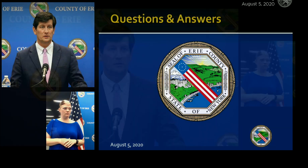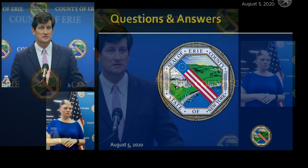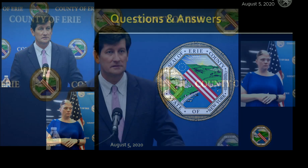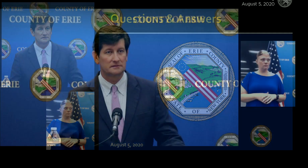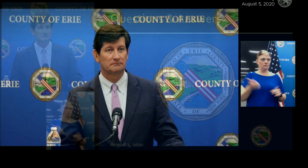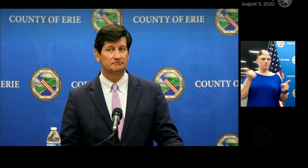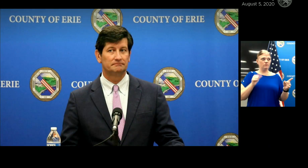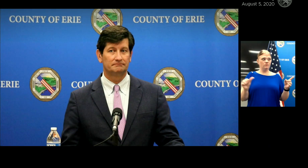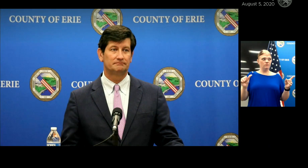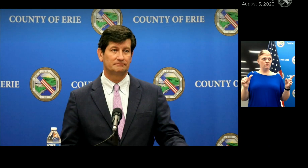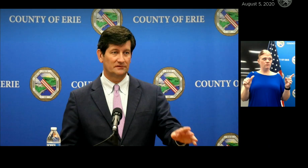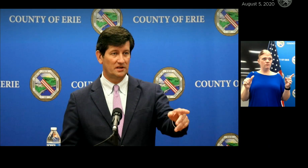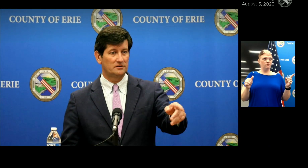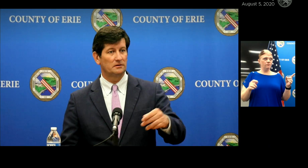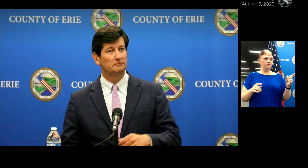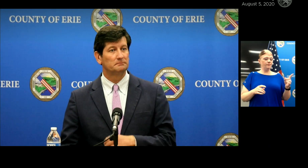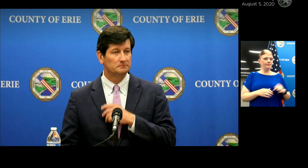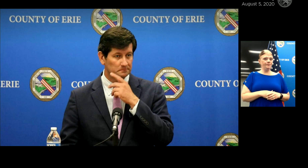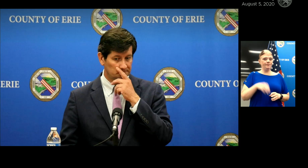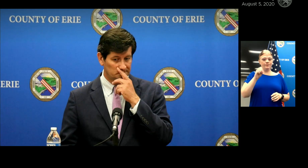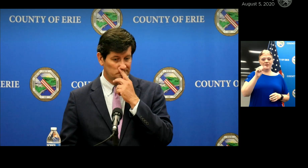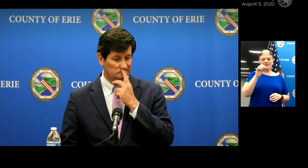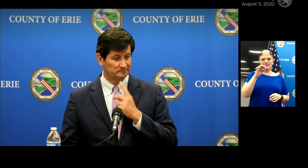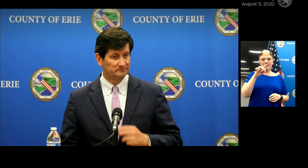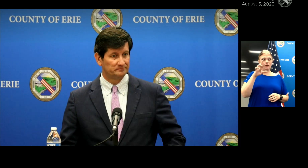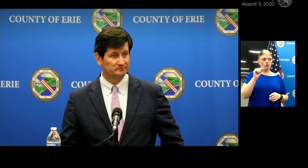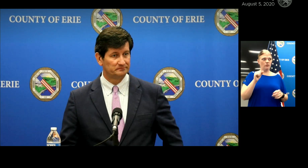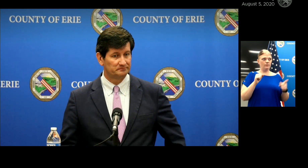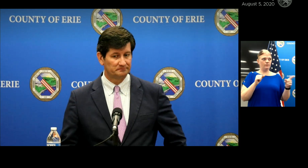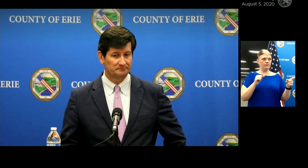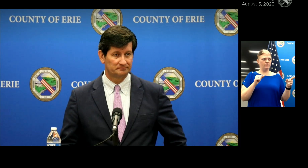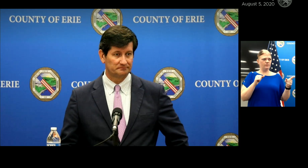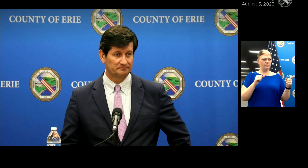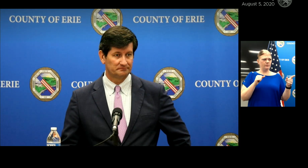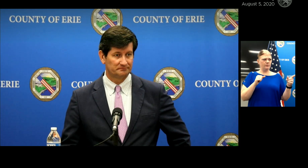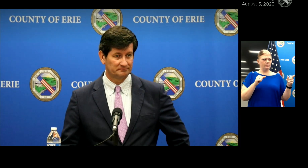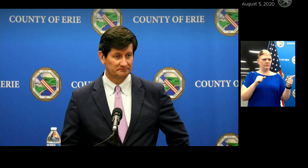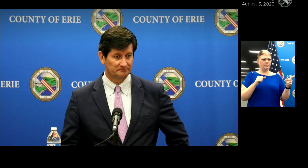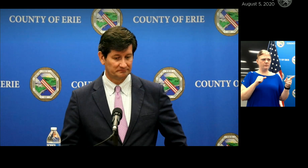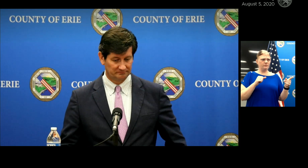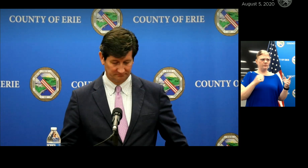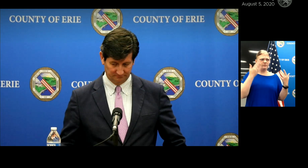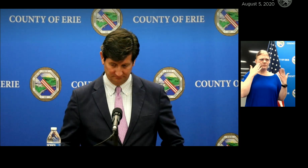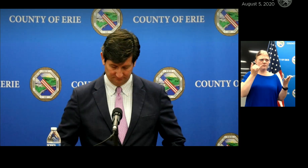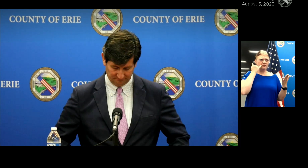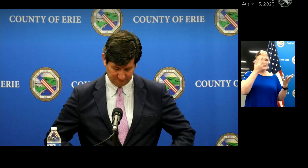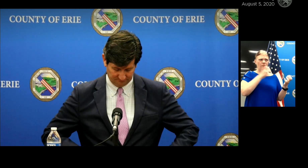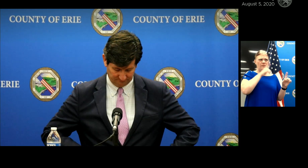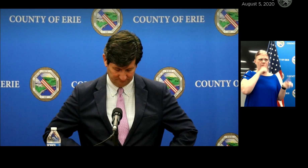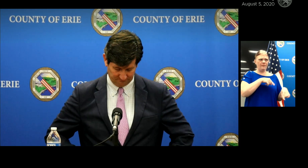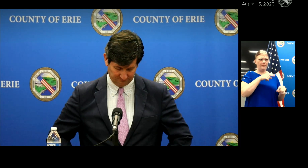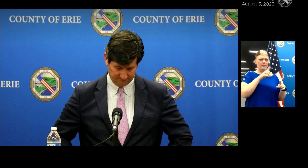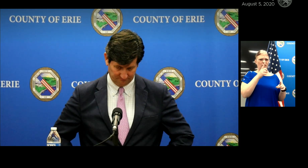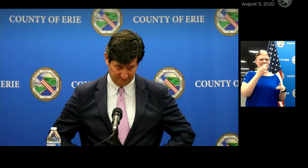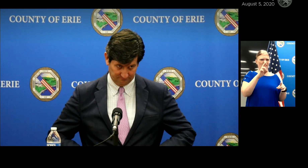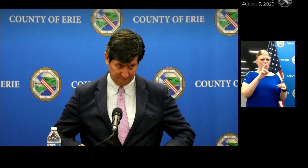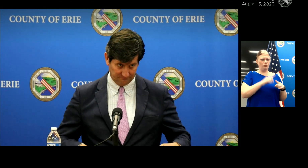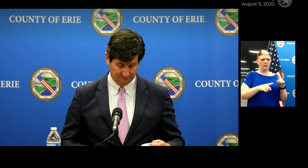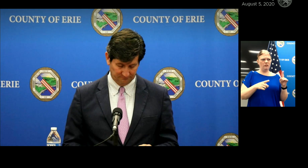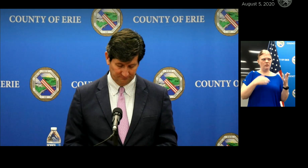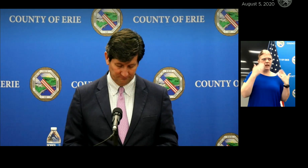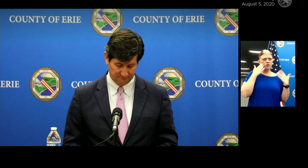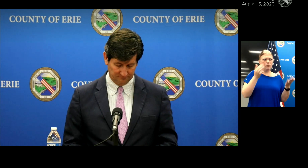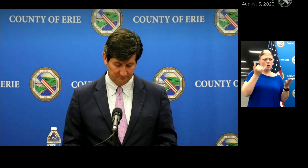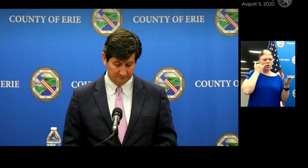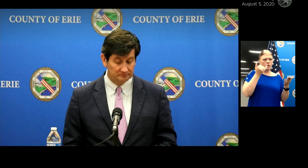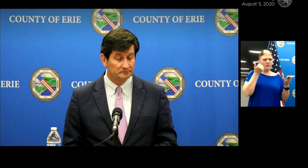Any questions? Sandra. Well, actually, I don't know if Dr. Burstein would like to answer this, but I didn't know if